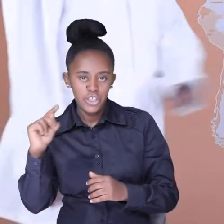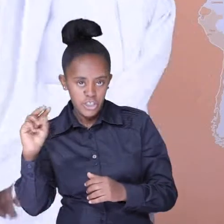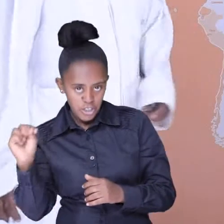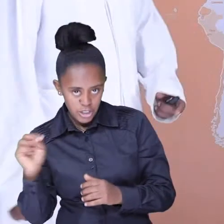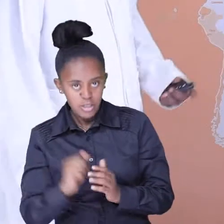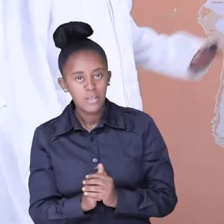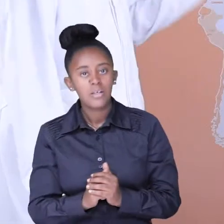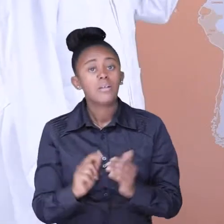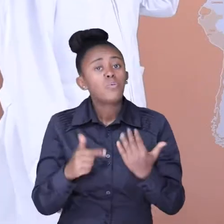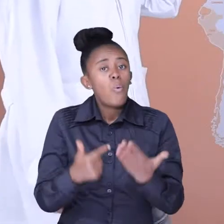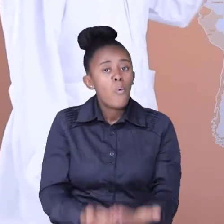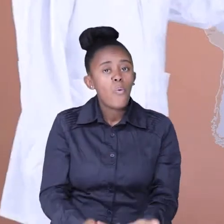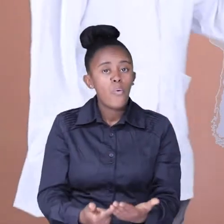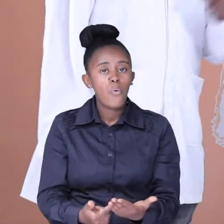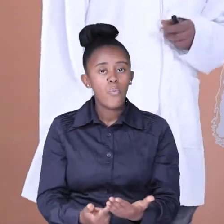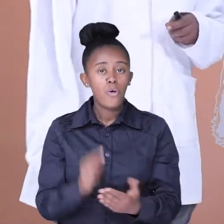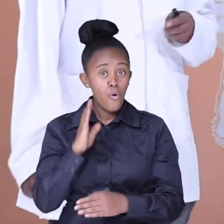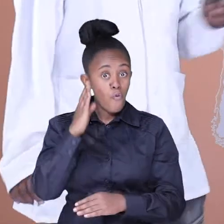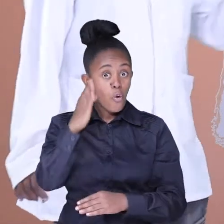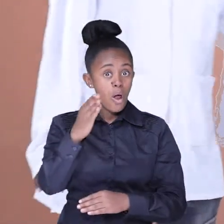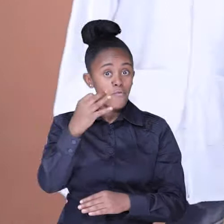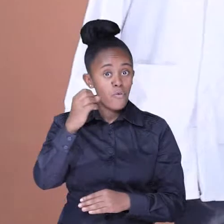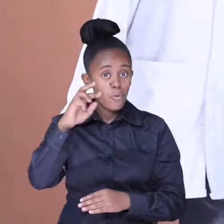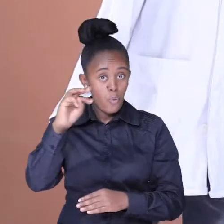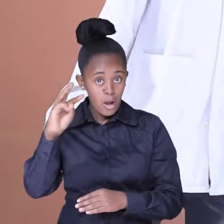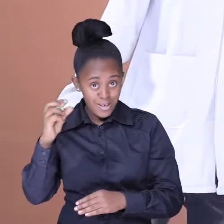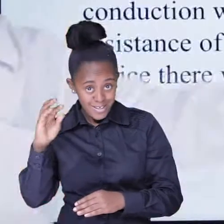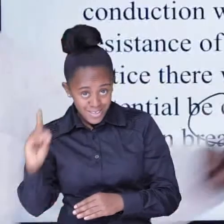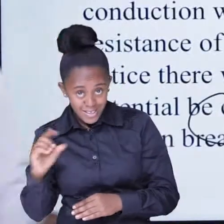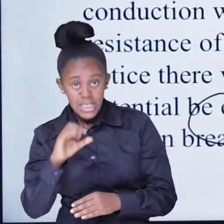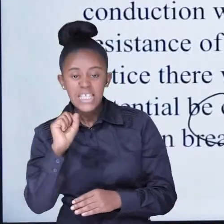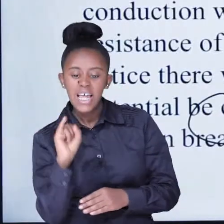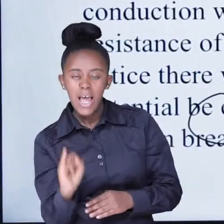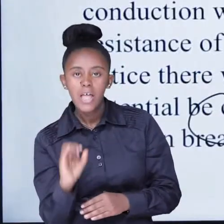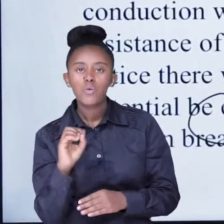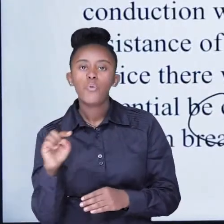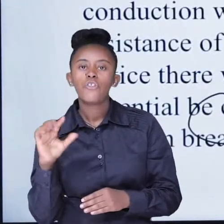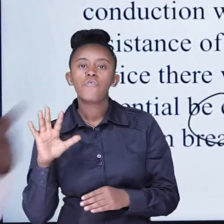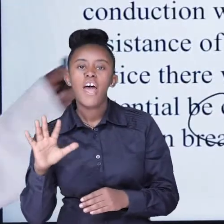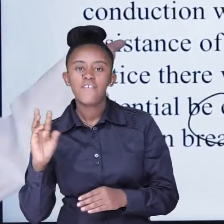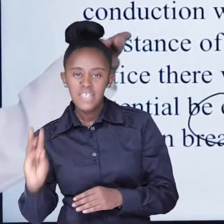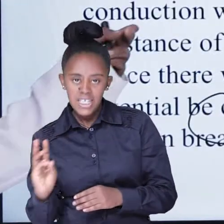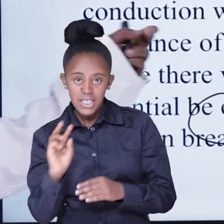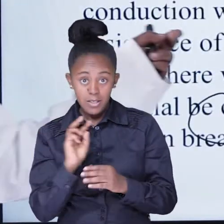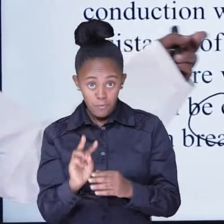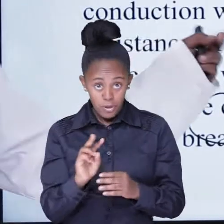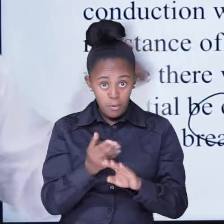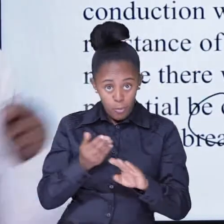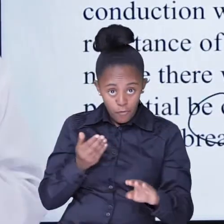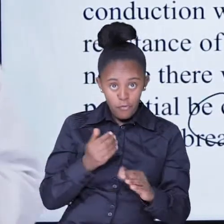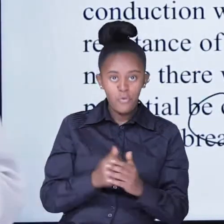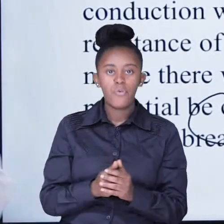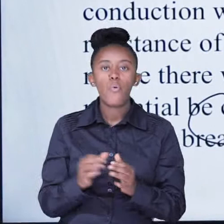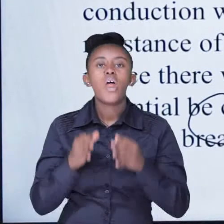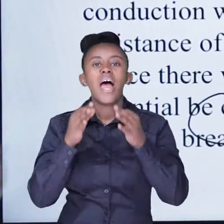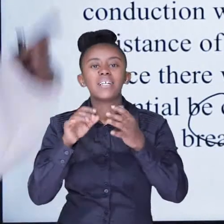junction. So, in forward direction, silicon require about 0.6 volt before conduction will